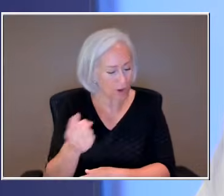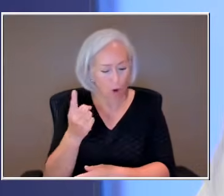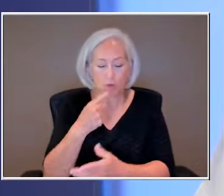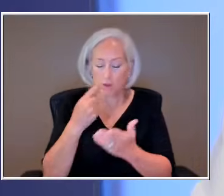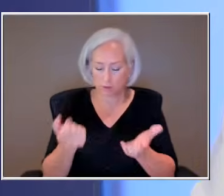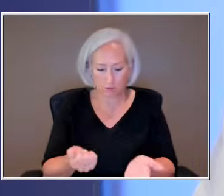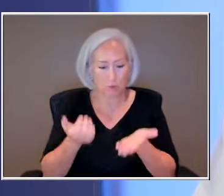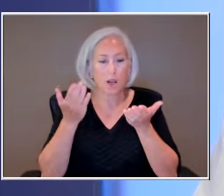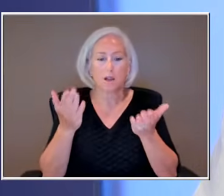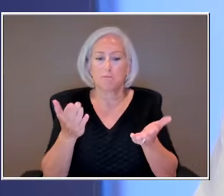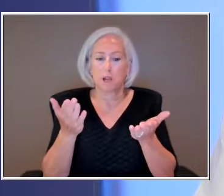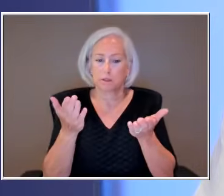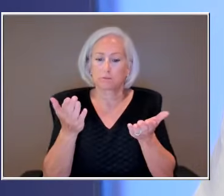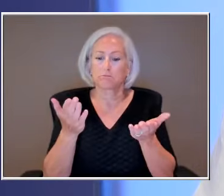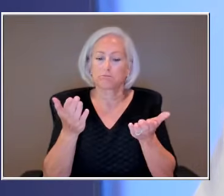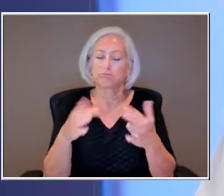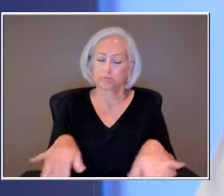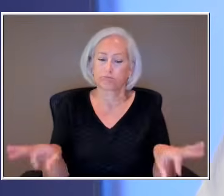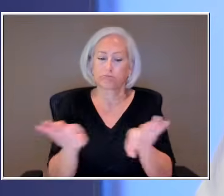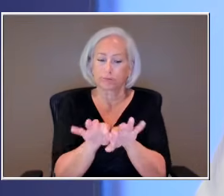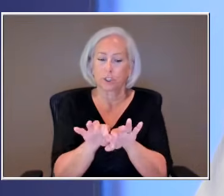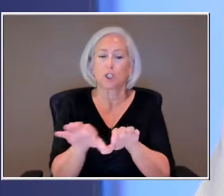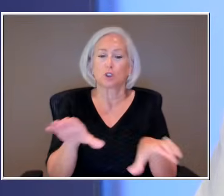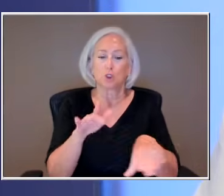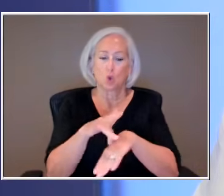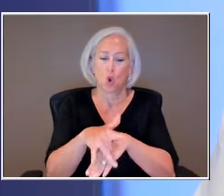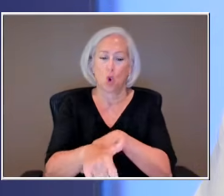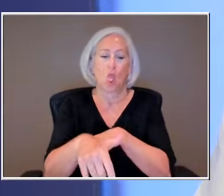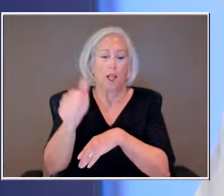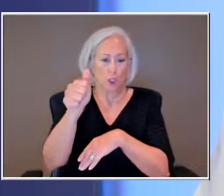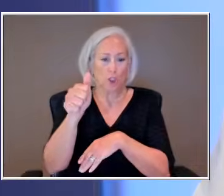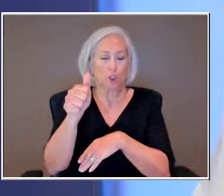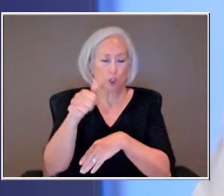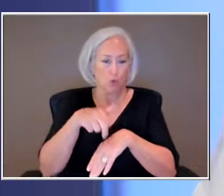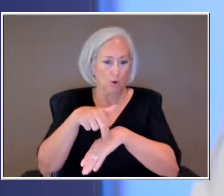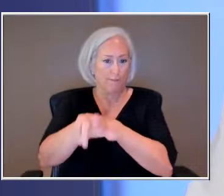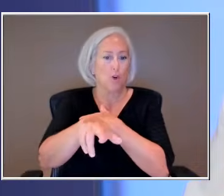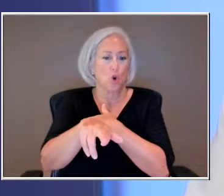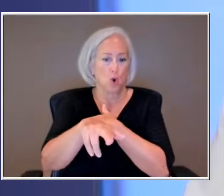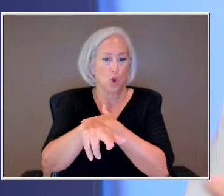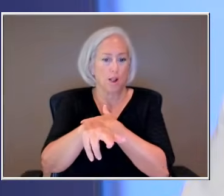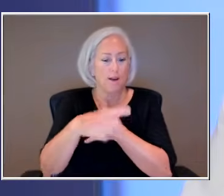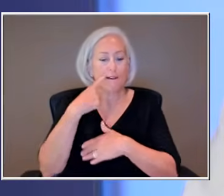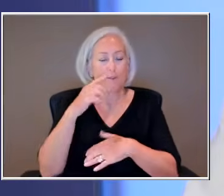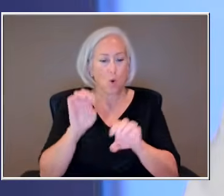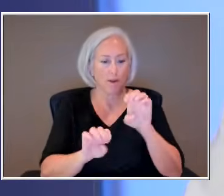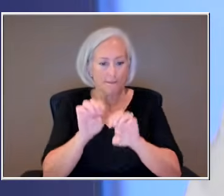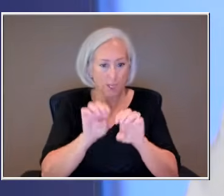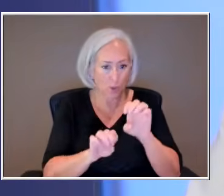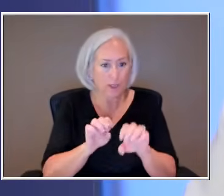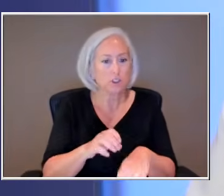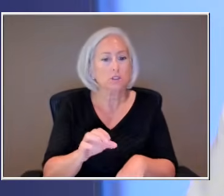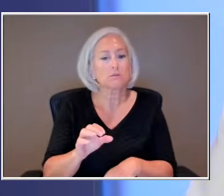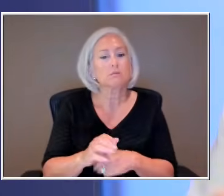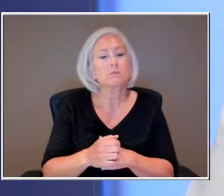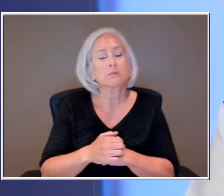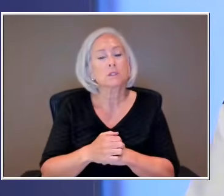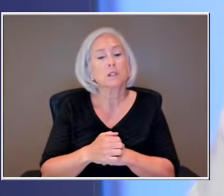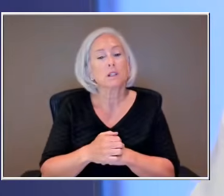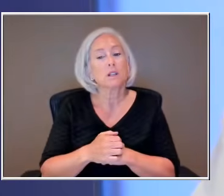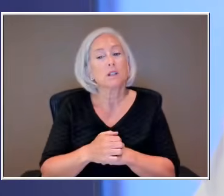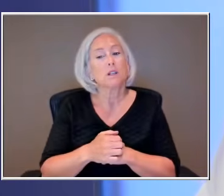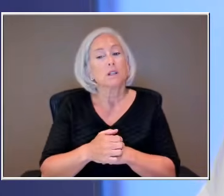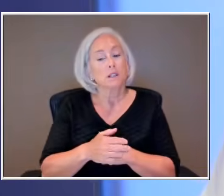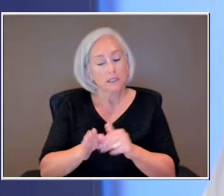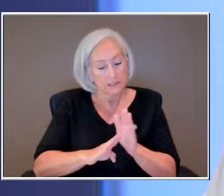be actually done earlier in order to kind of like get these evaluation and also build that relationship with the patients and also with the